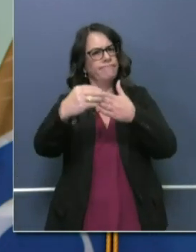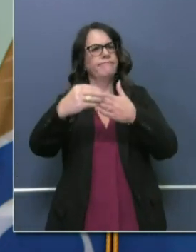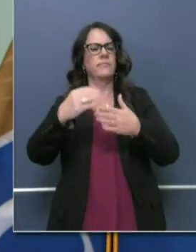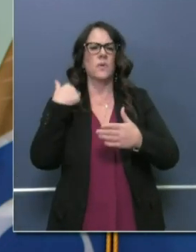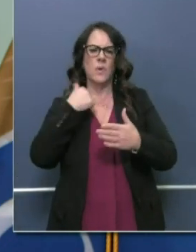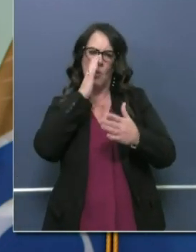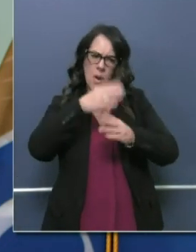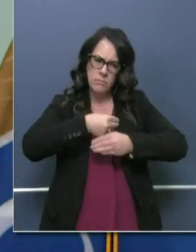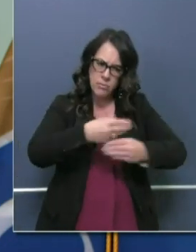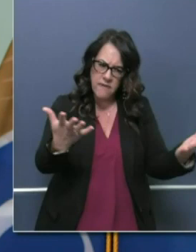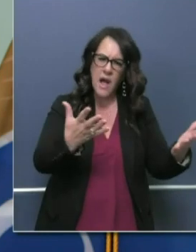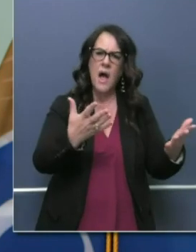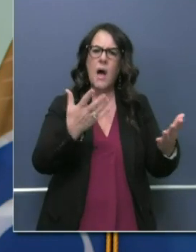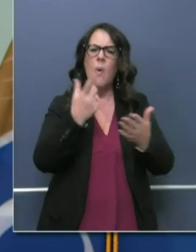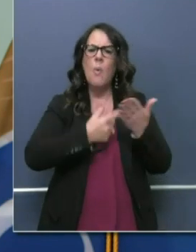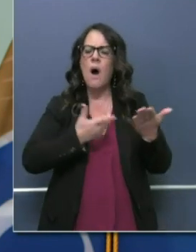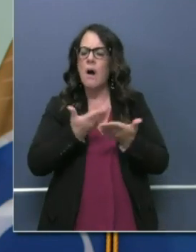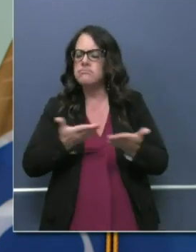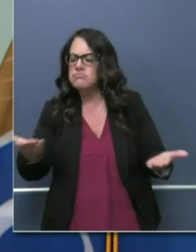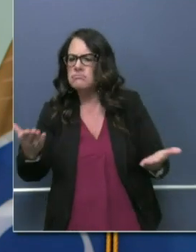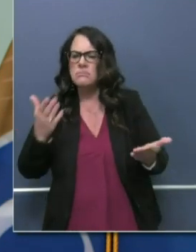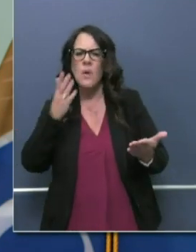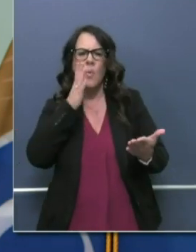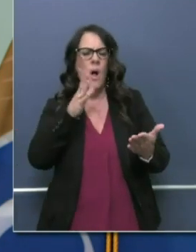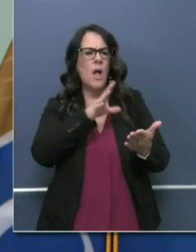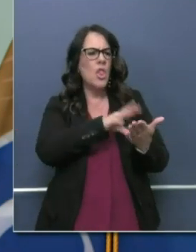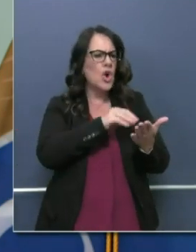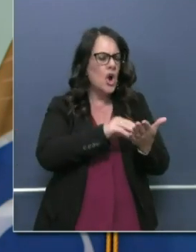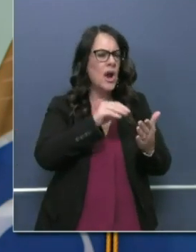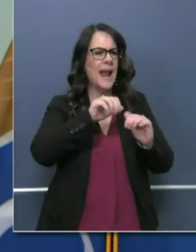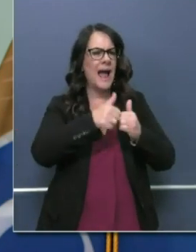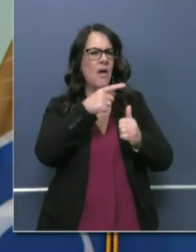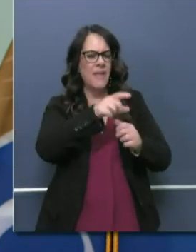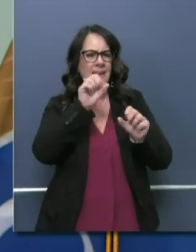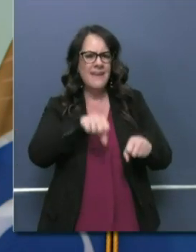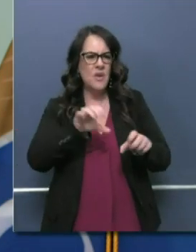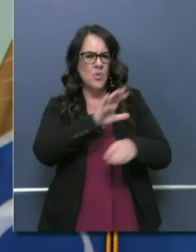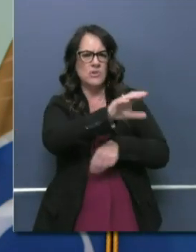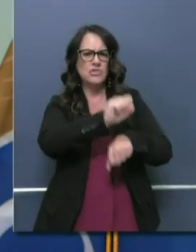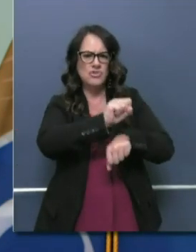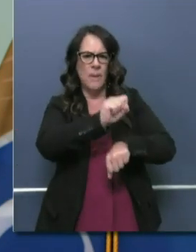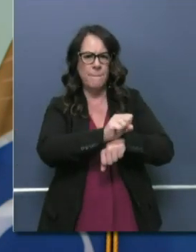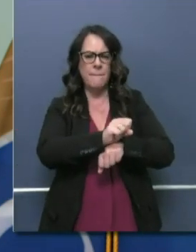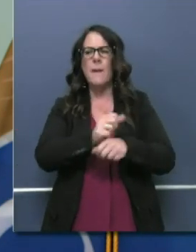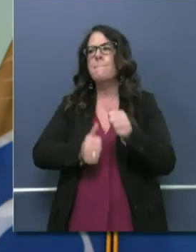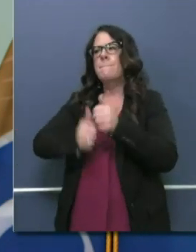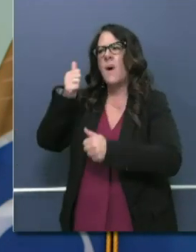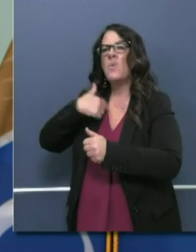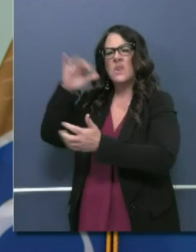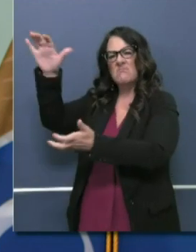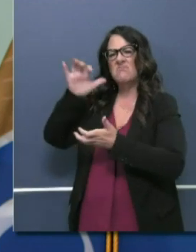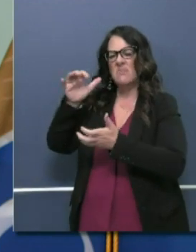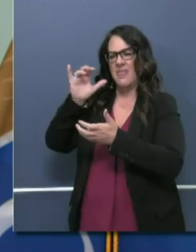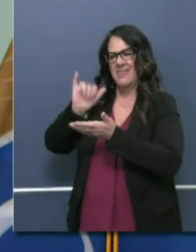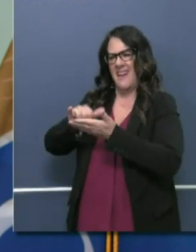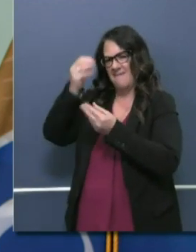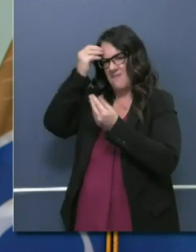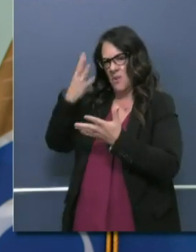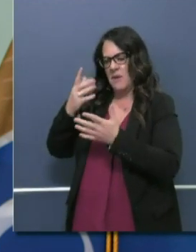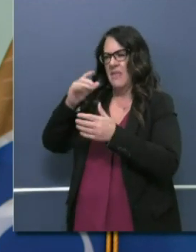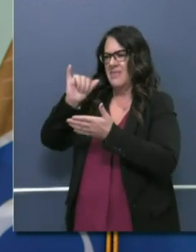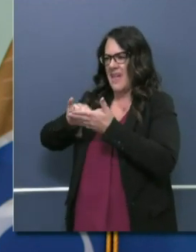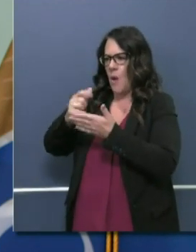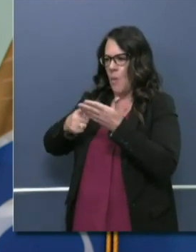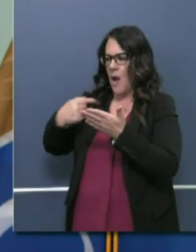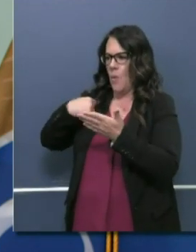we believe most of the resources will come from the federal government as their tracing support is prescribed. Otherwise,